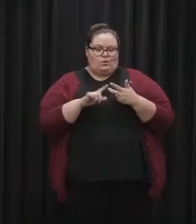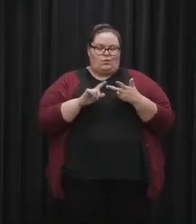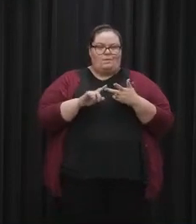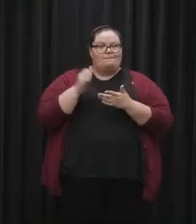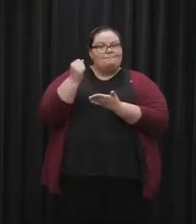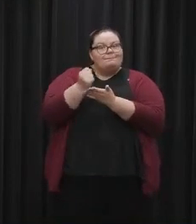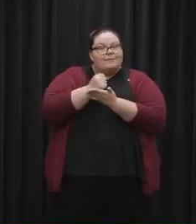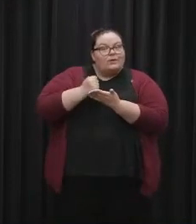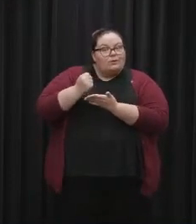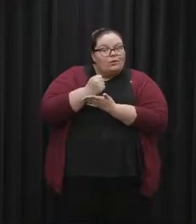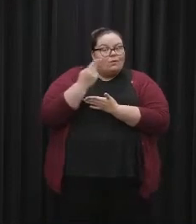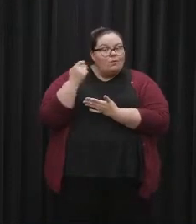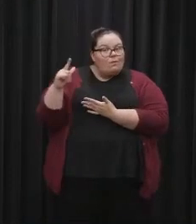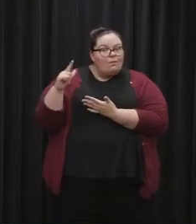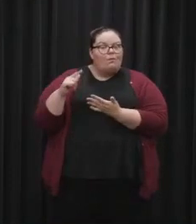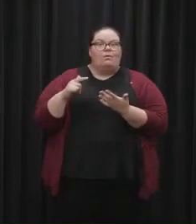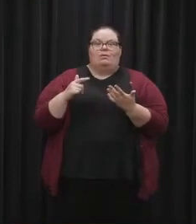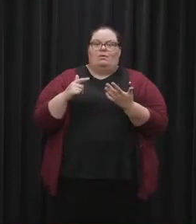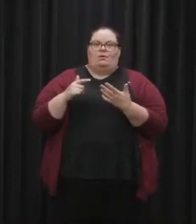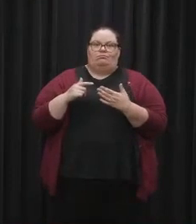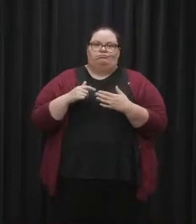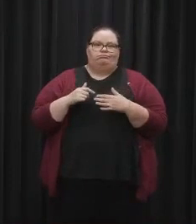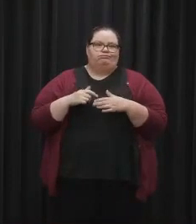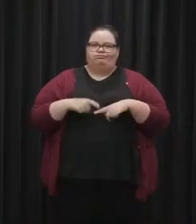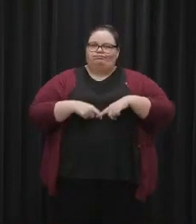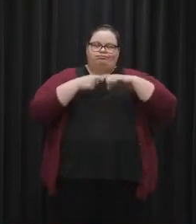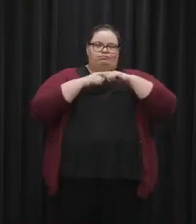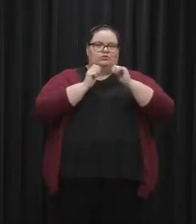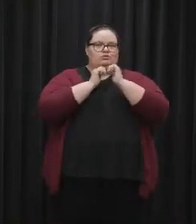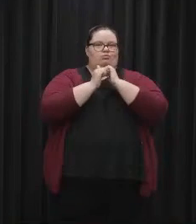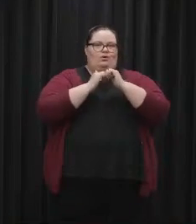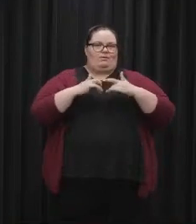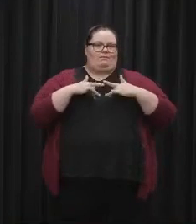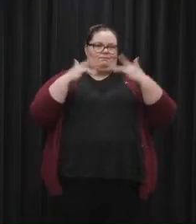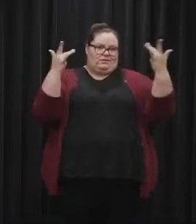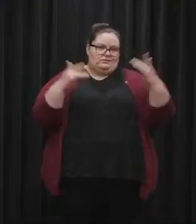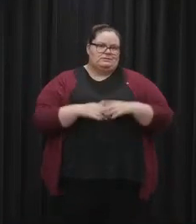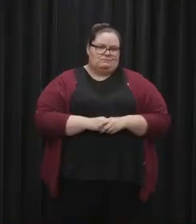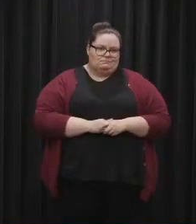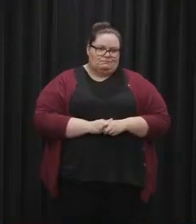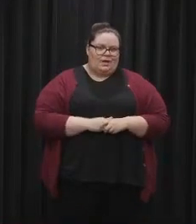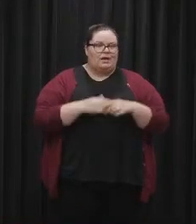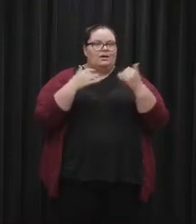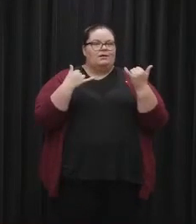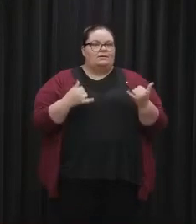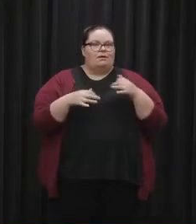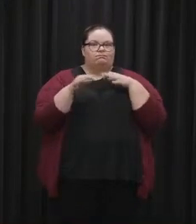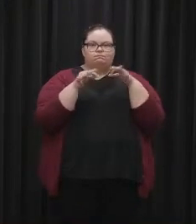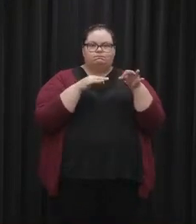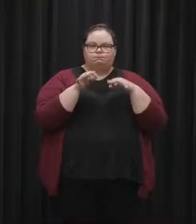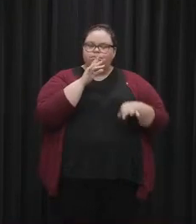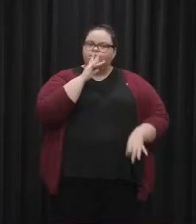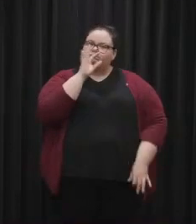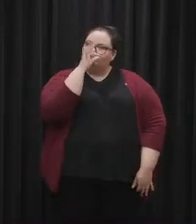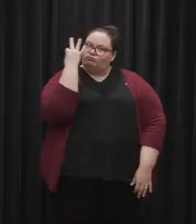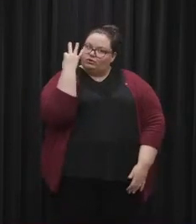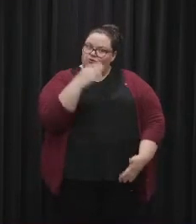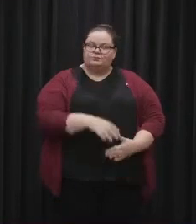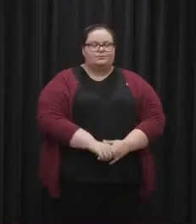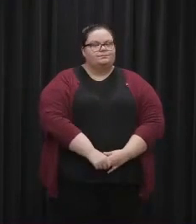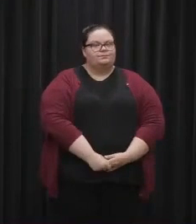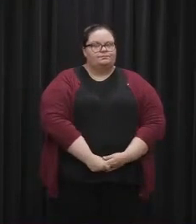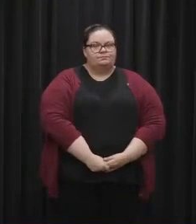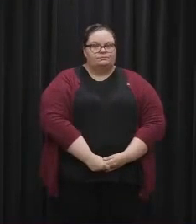business bingo halls, and prohibits all sporting events. D'autres restrictions s'appliquent aux zones 1 et 5, qui